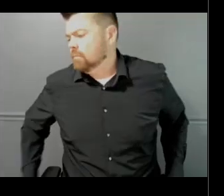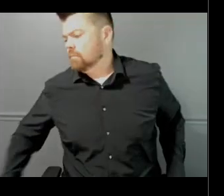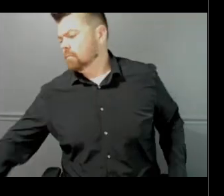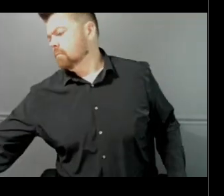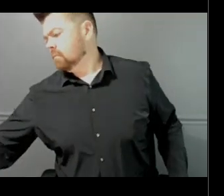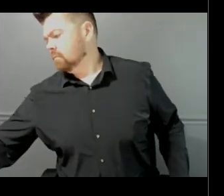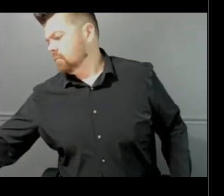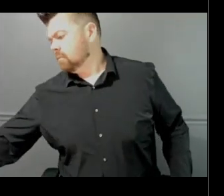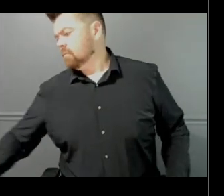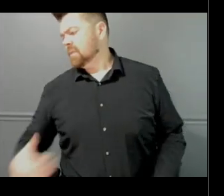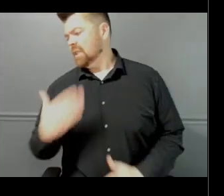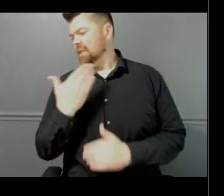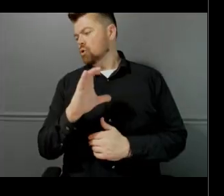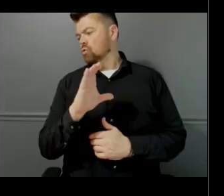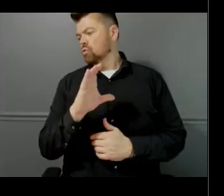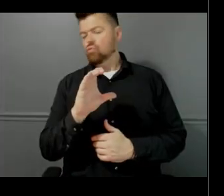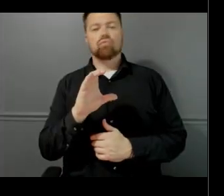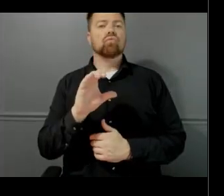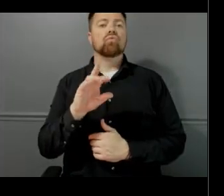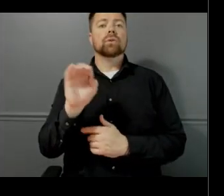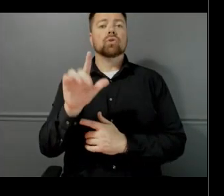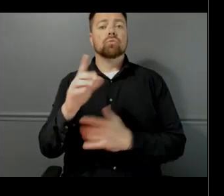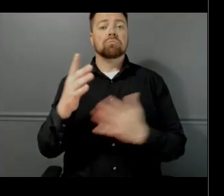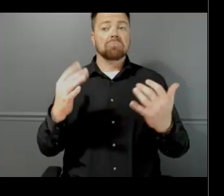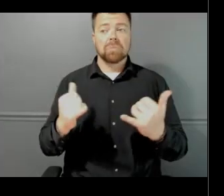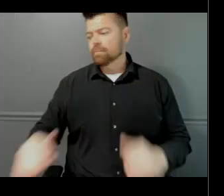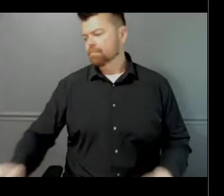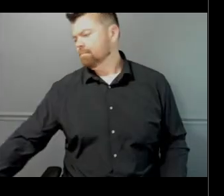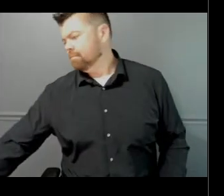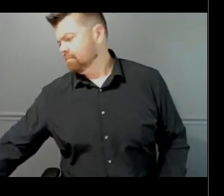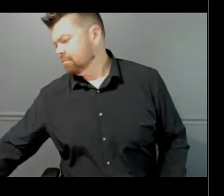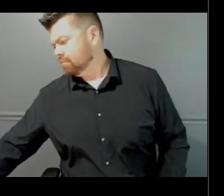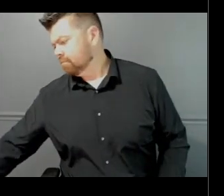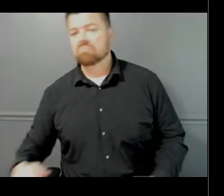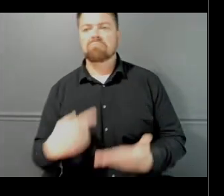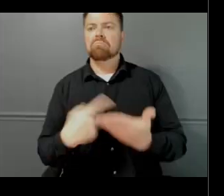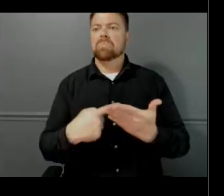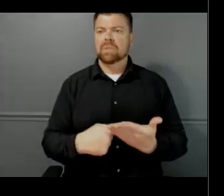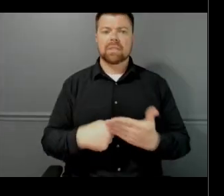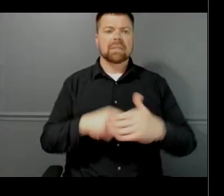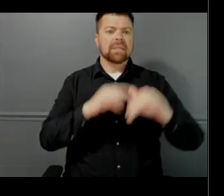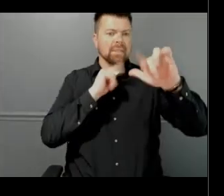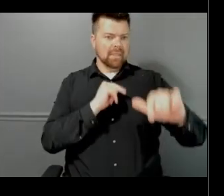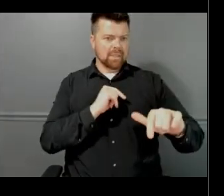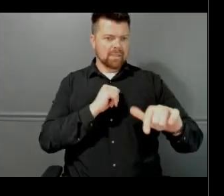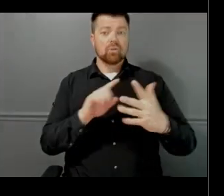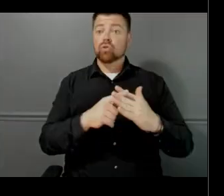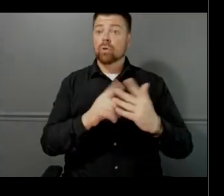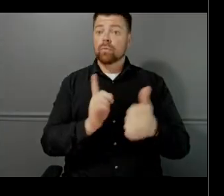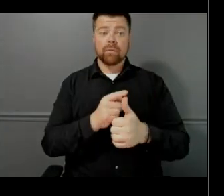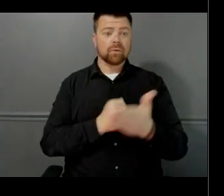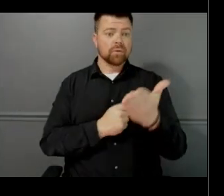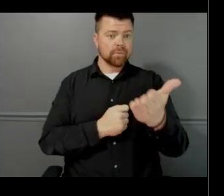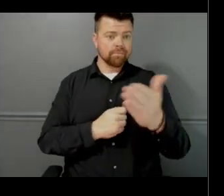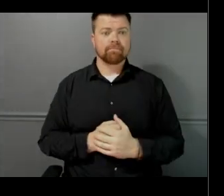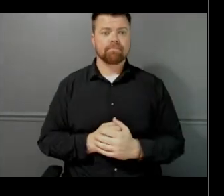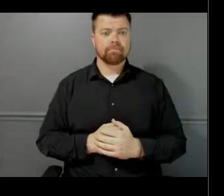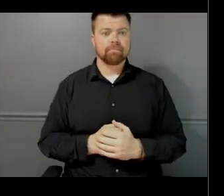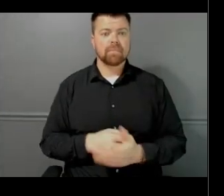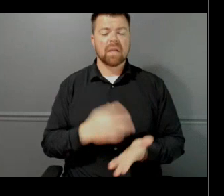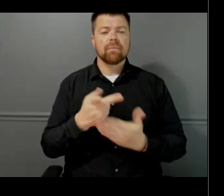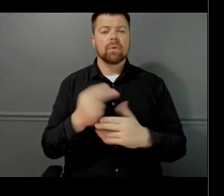Thanks, Crystal. So now we will go through the knowledge check answers, starting with the first one. A failure